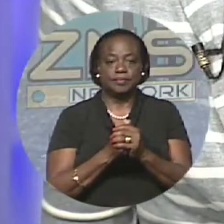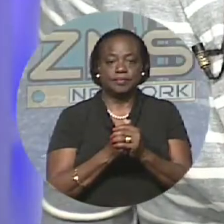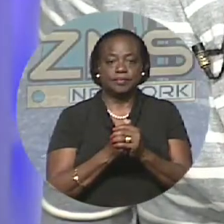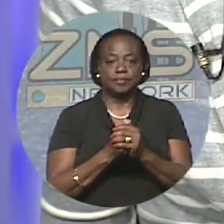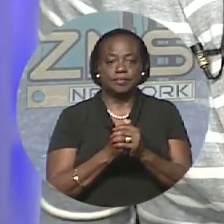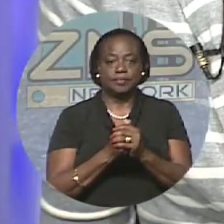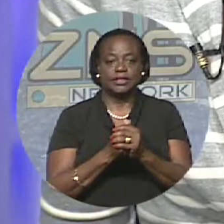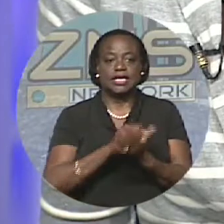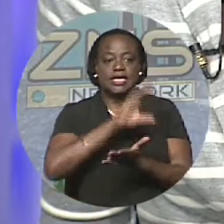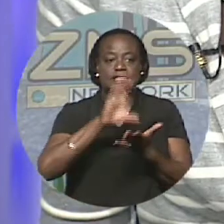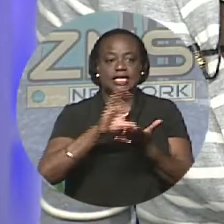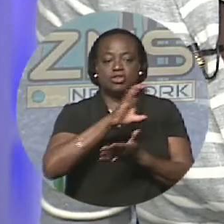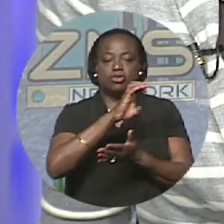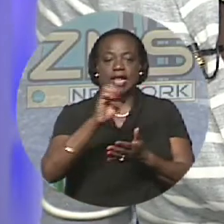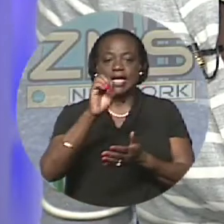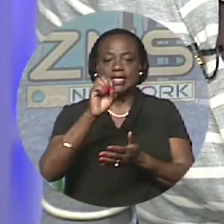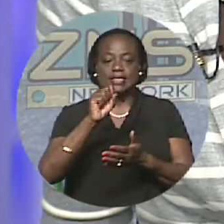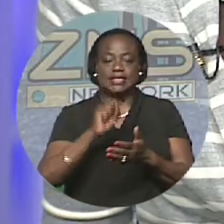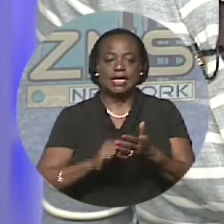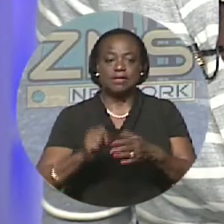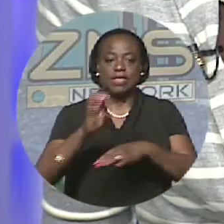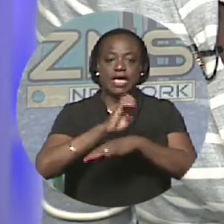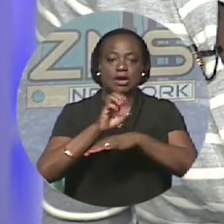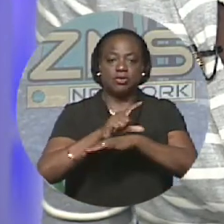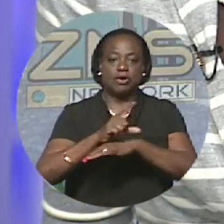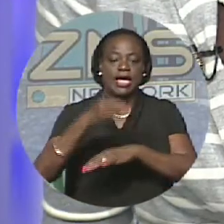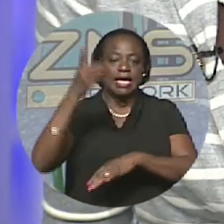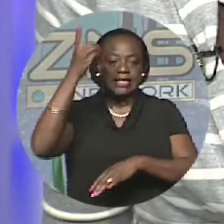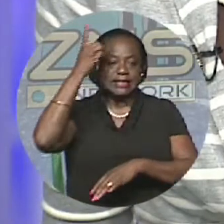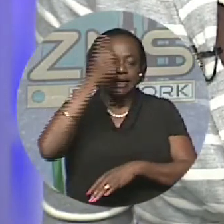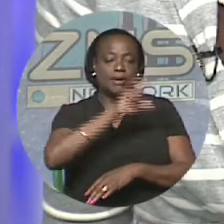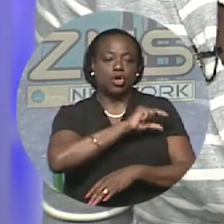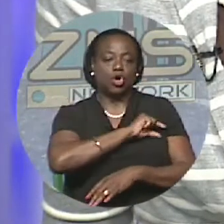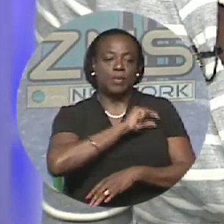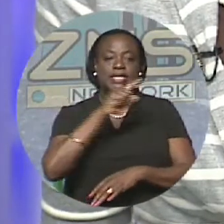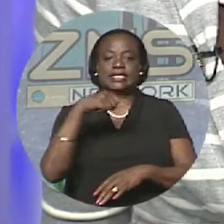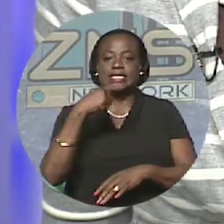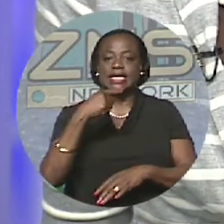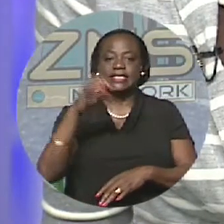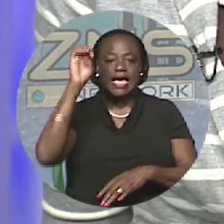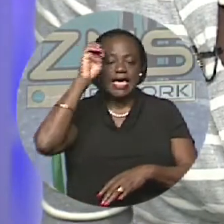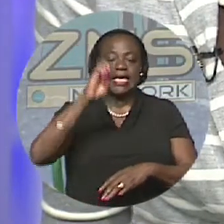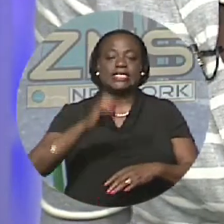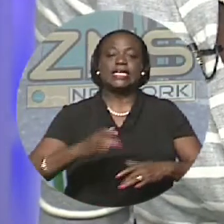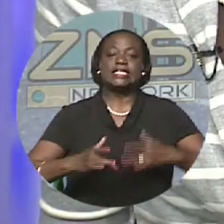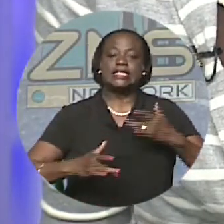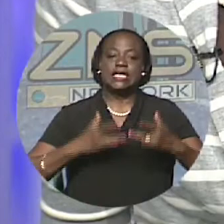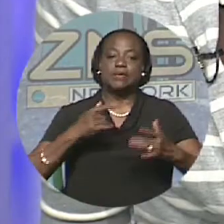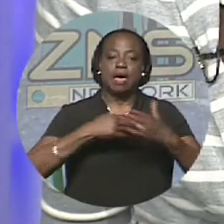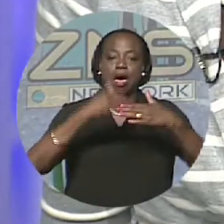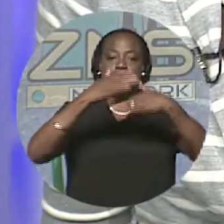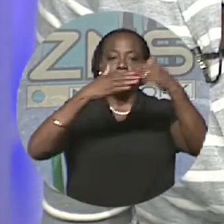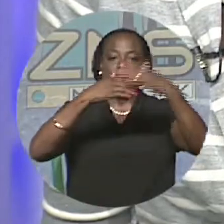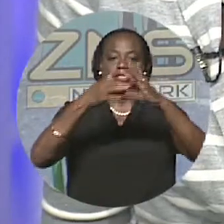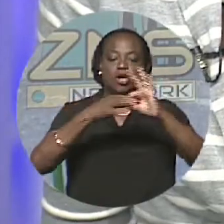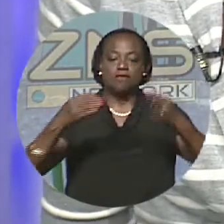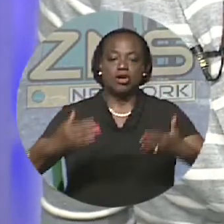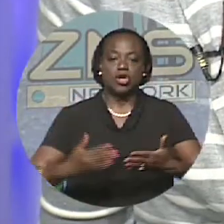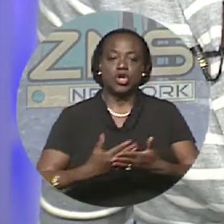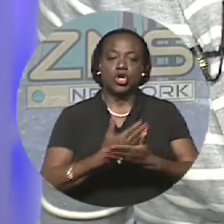Meanwhile, Central and South Eleuther MP Damian Gomez says he is deeply concerned about the construction of a new hospital set for that